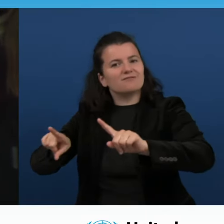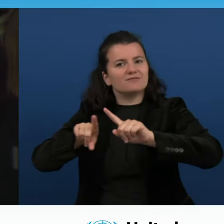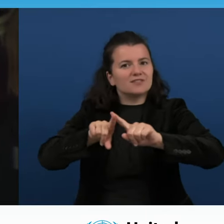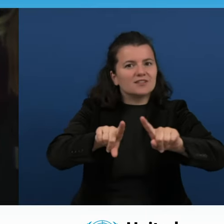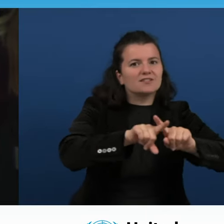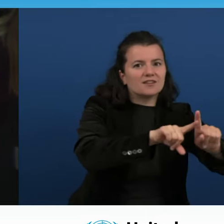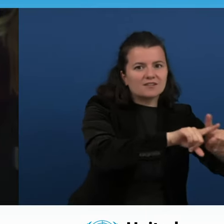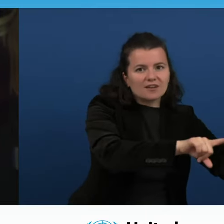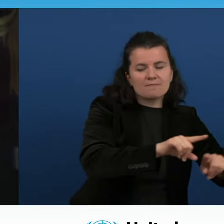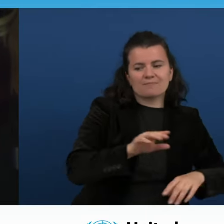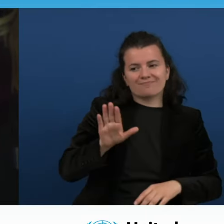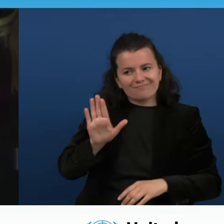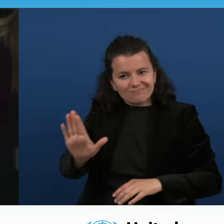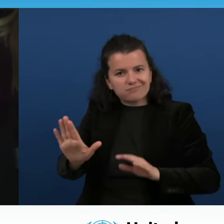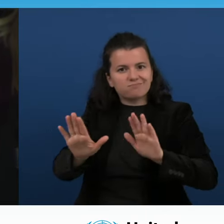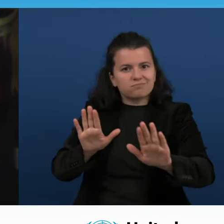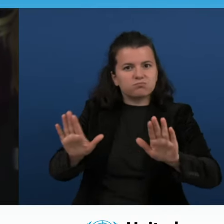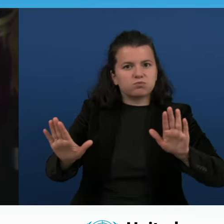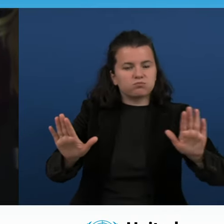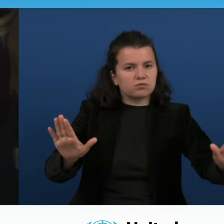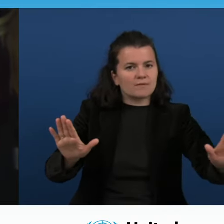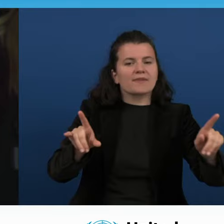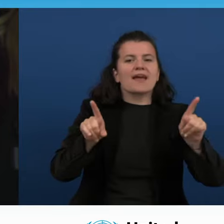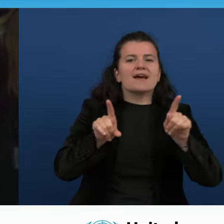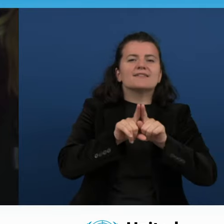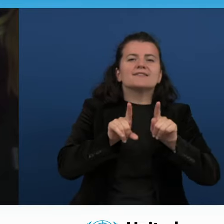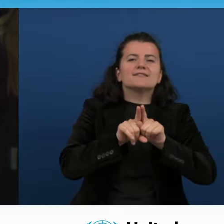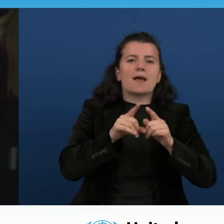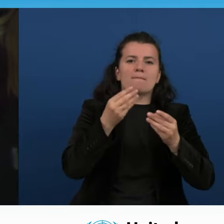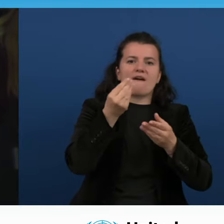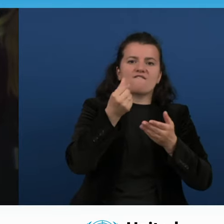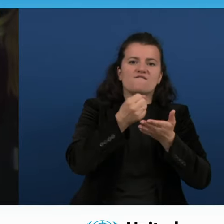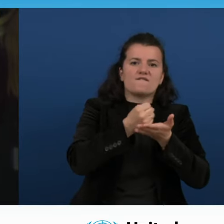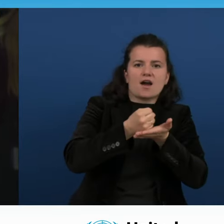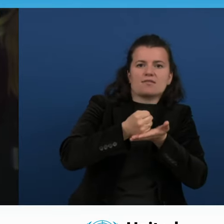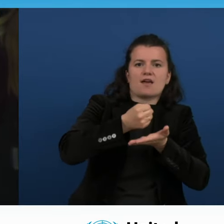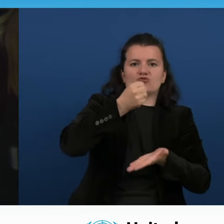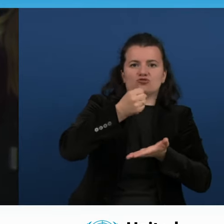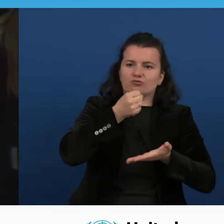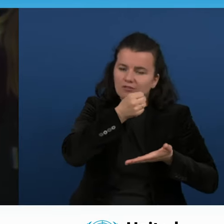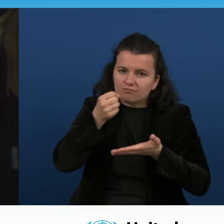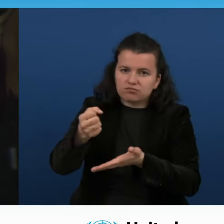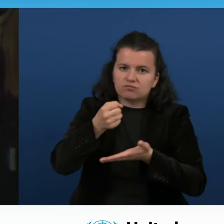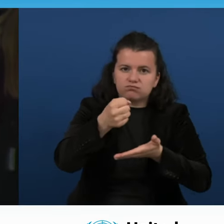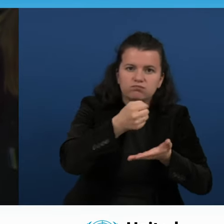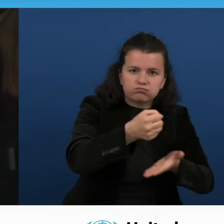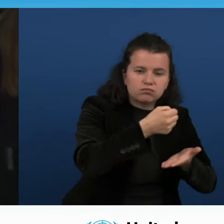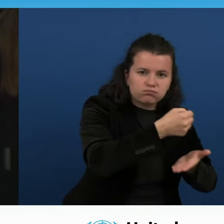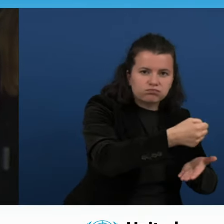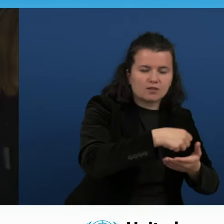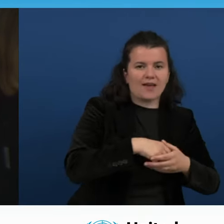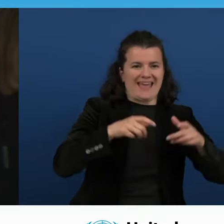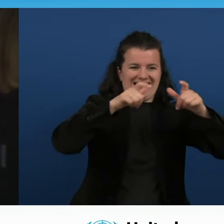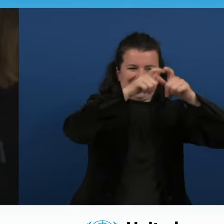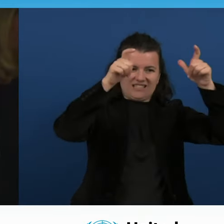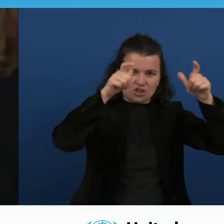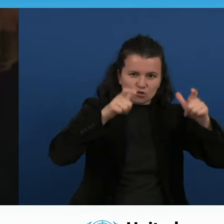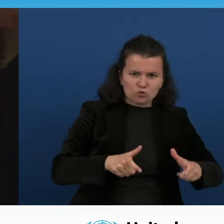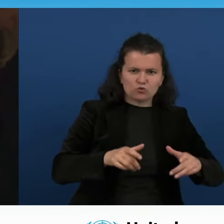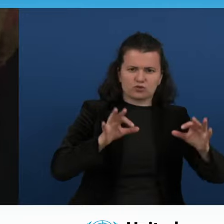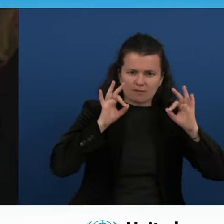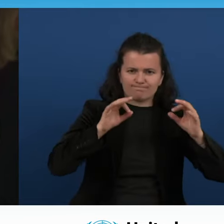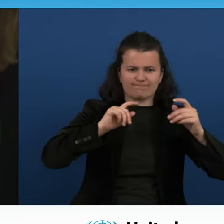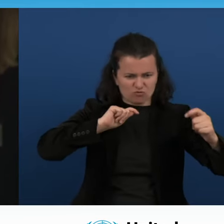equitable financial and institutional reforms. We have been hearing through this morning the importance